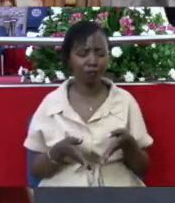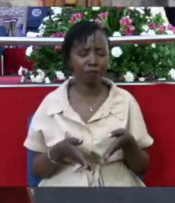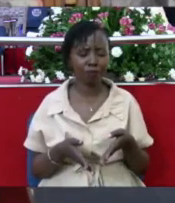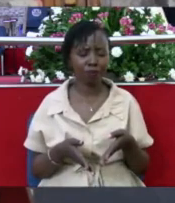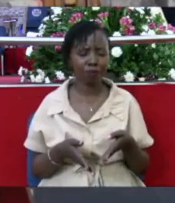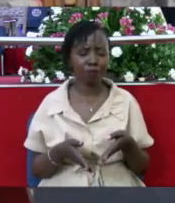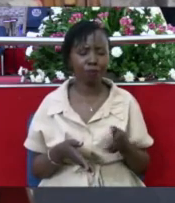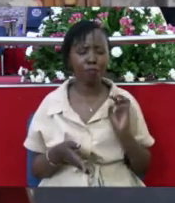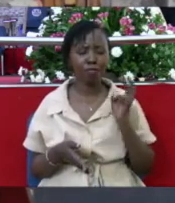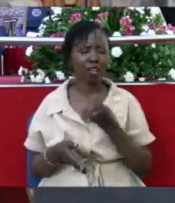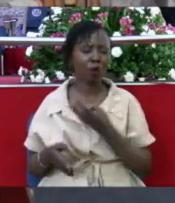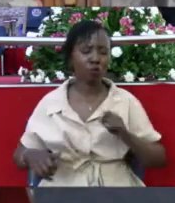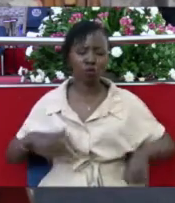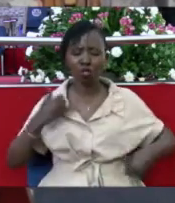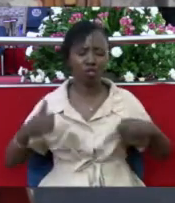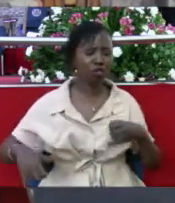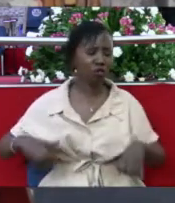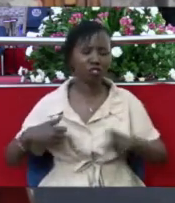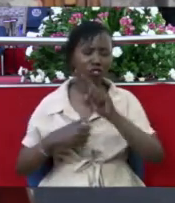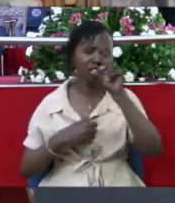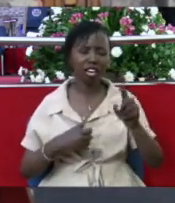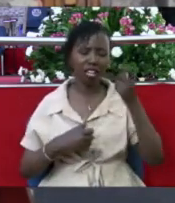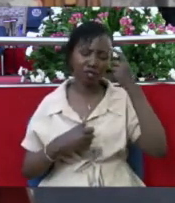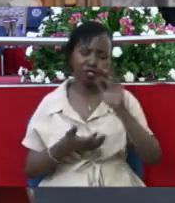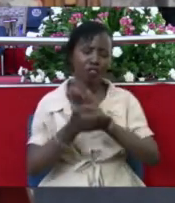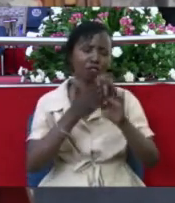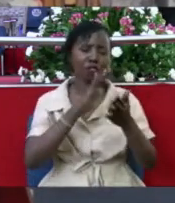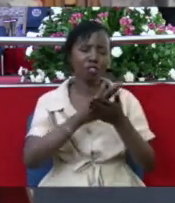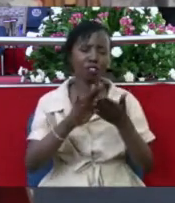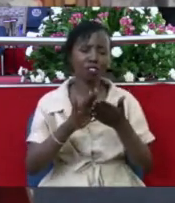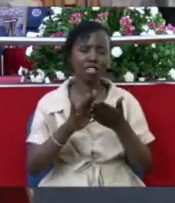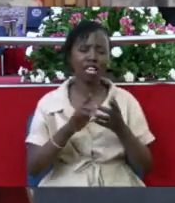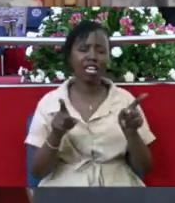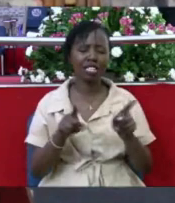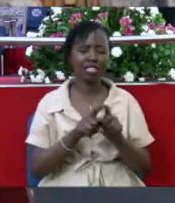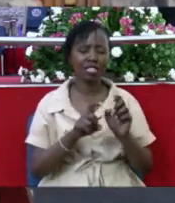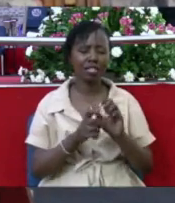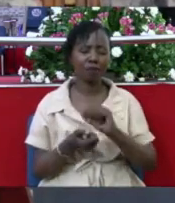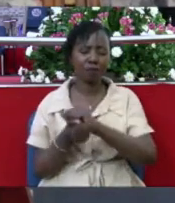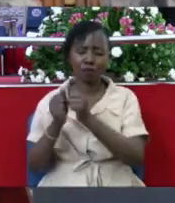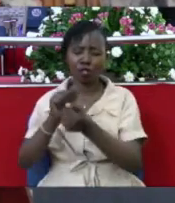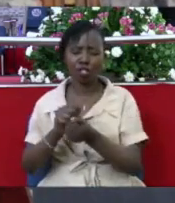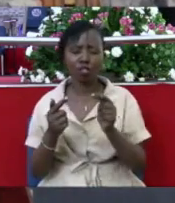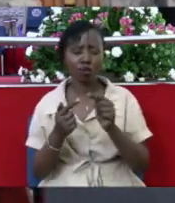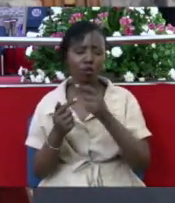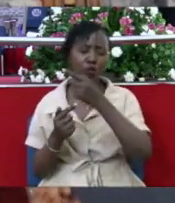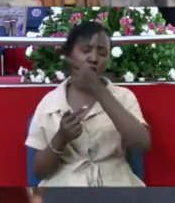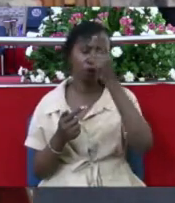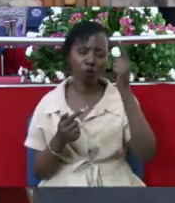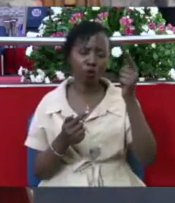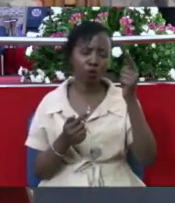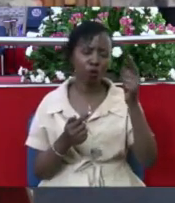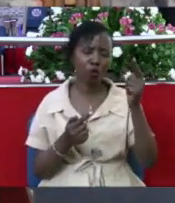we joyfully repent, O God, and we turn back to you. A complete